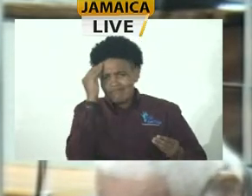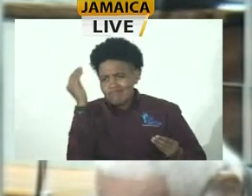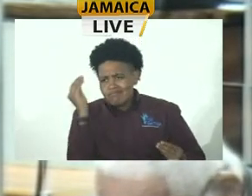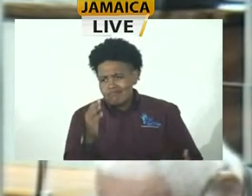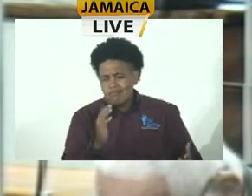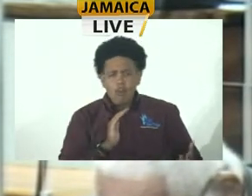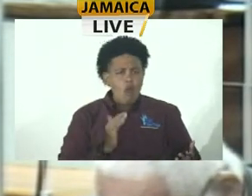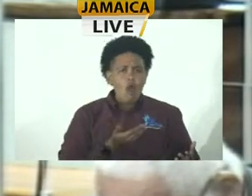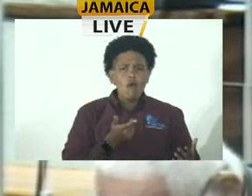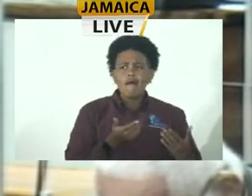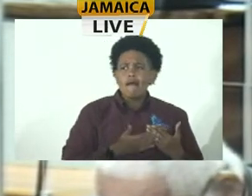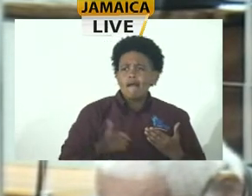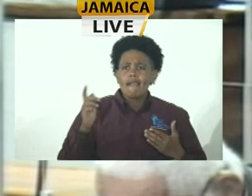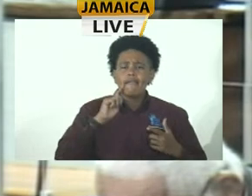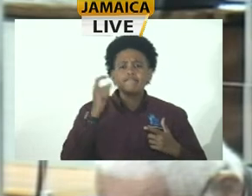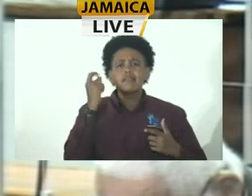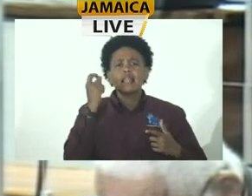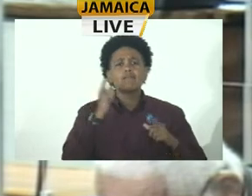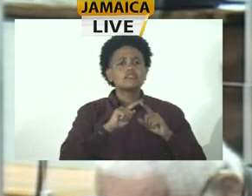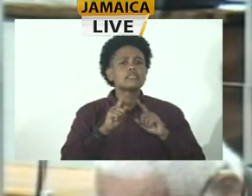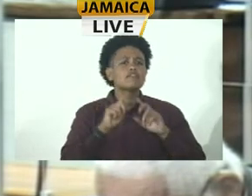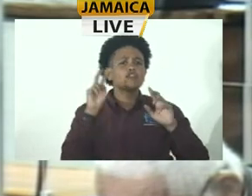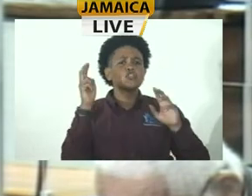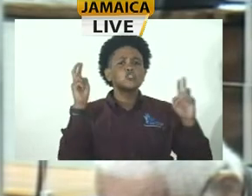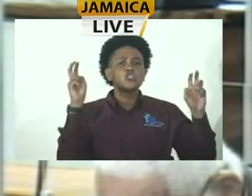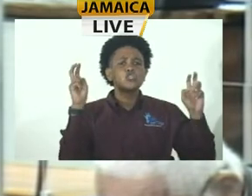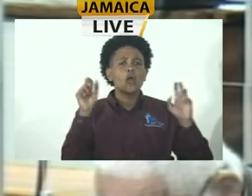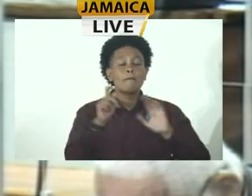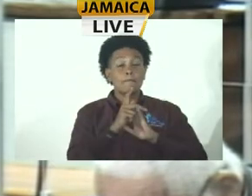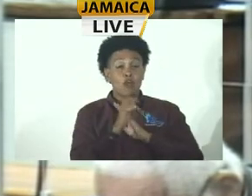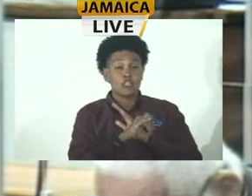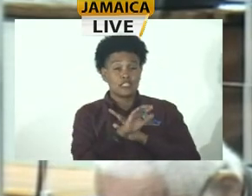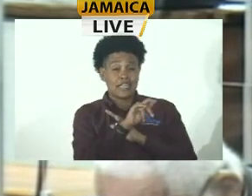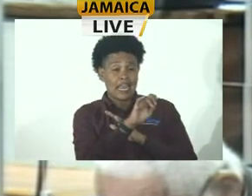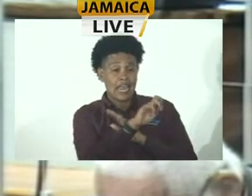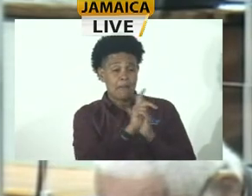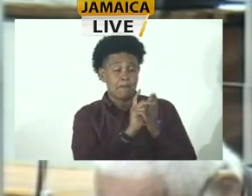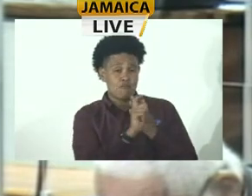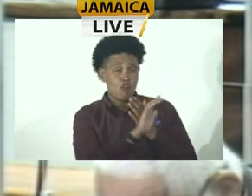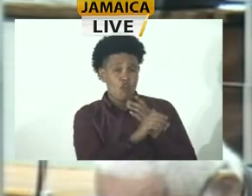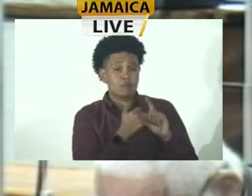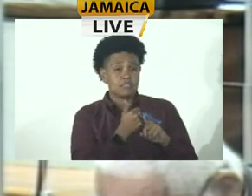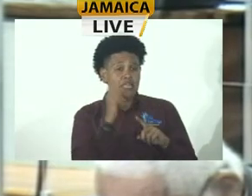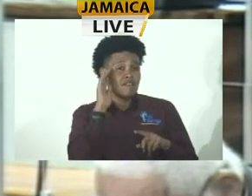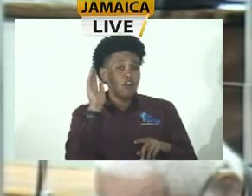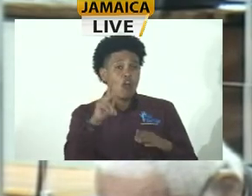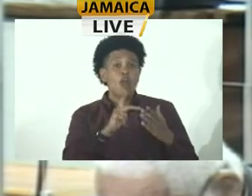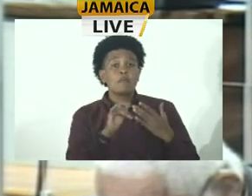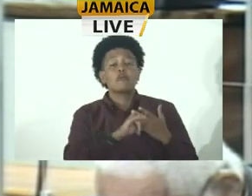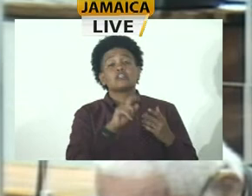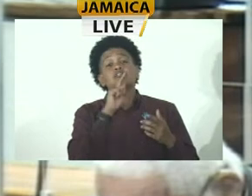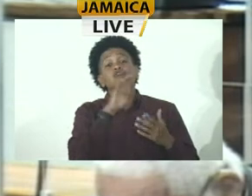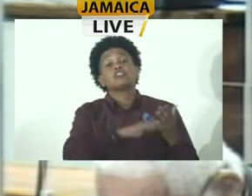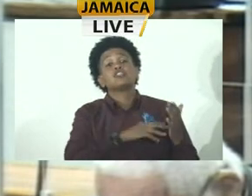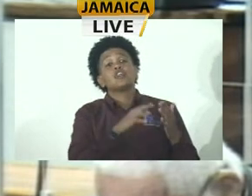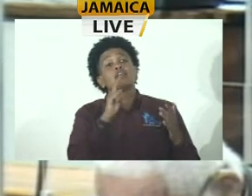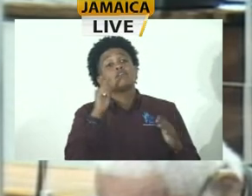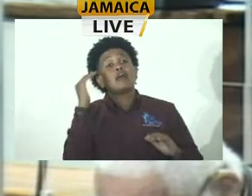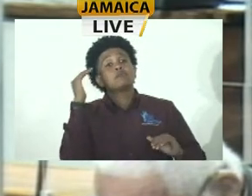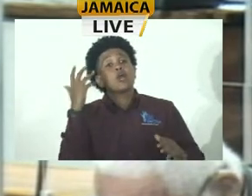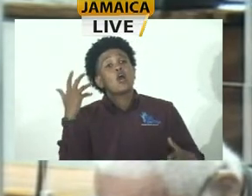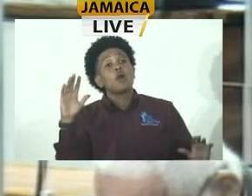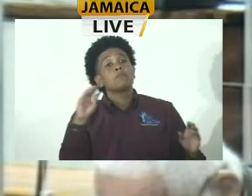output of 11 sub-projects of the k-program all projects are scheduled for completion in